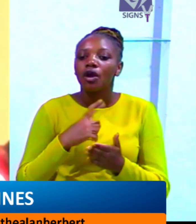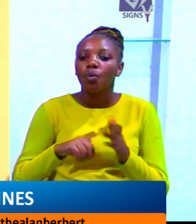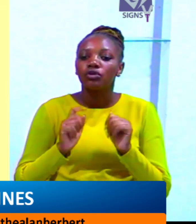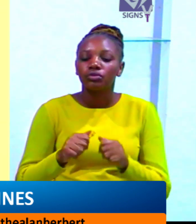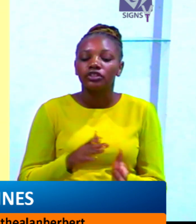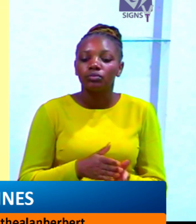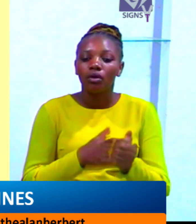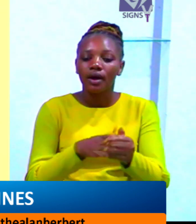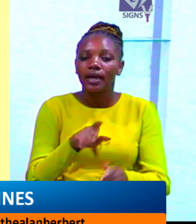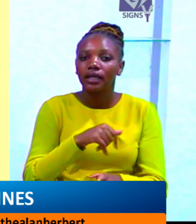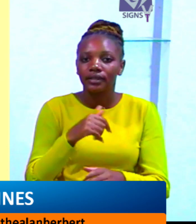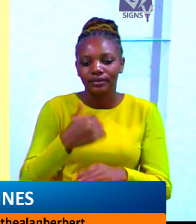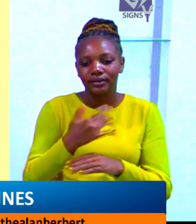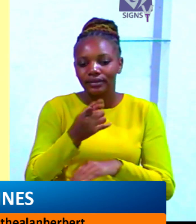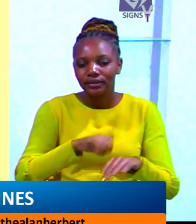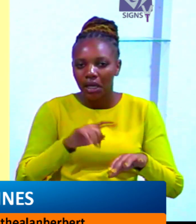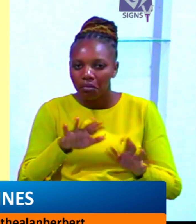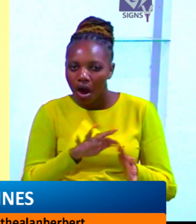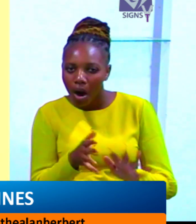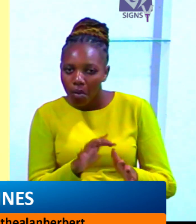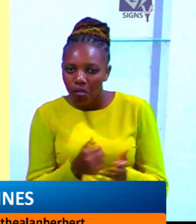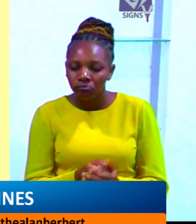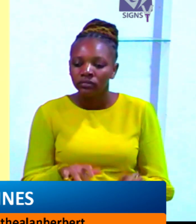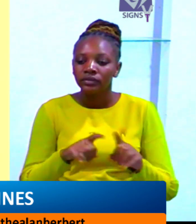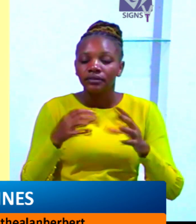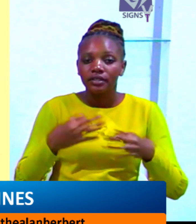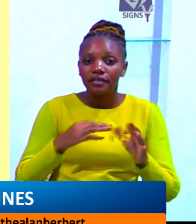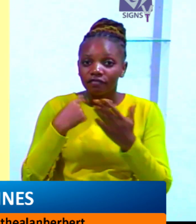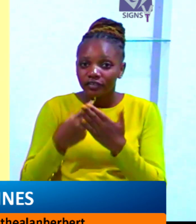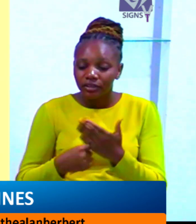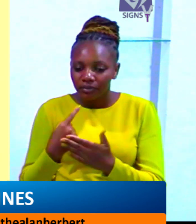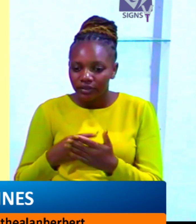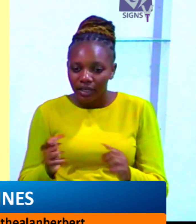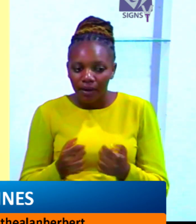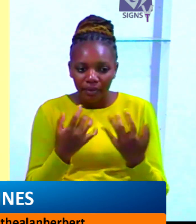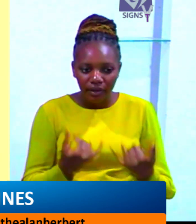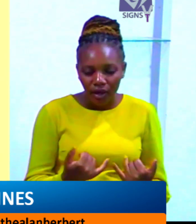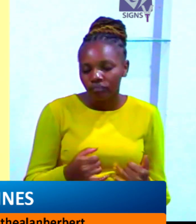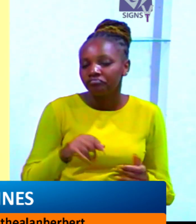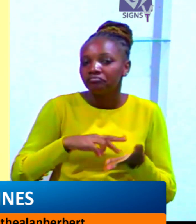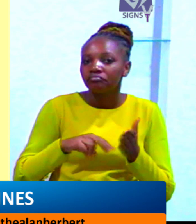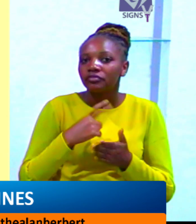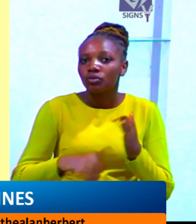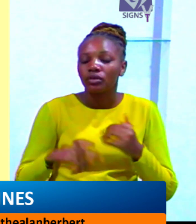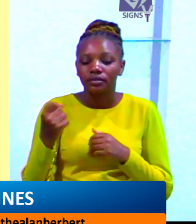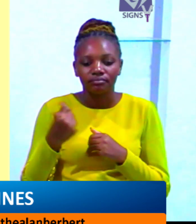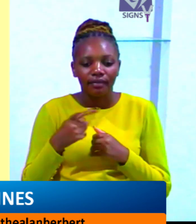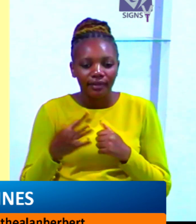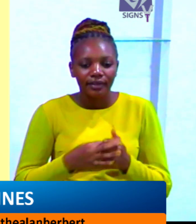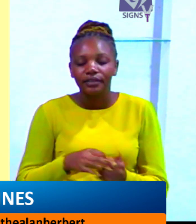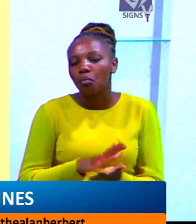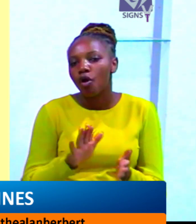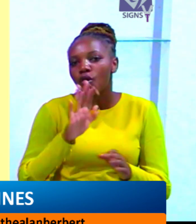cycle. If the debate is, do we price July or do we price August? August is going to be more significantly